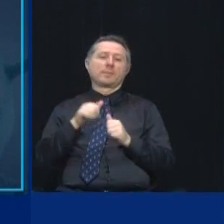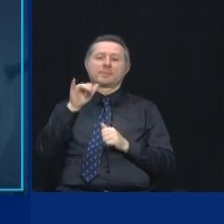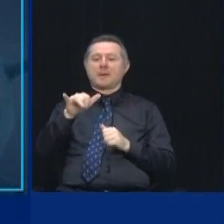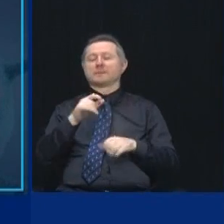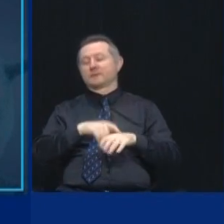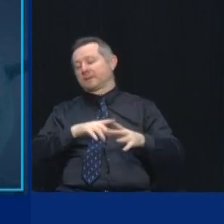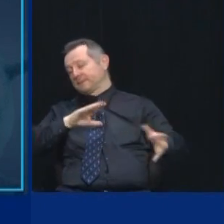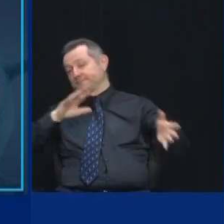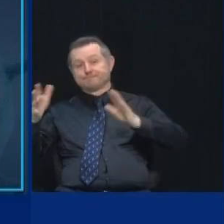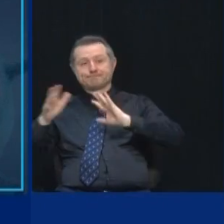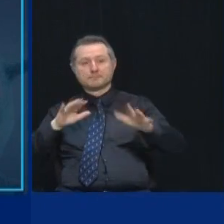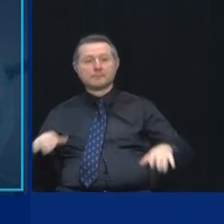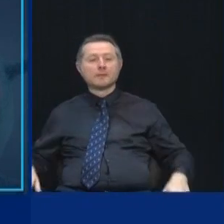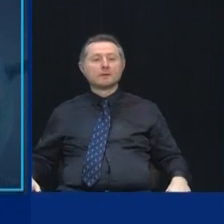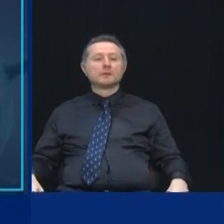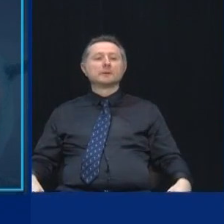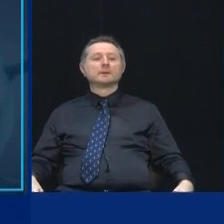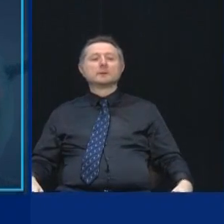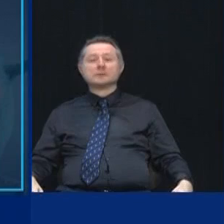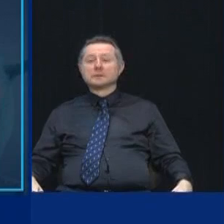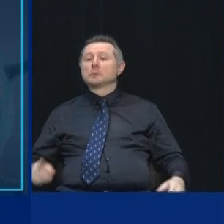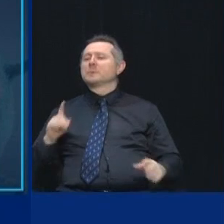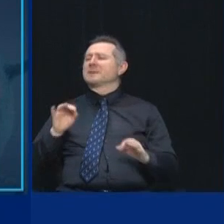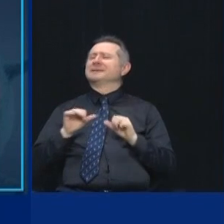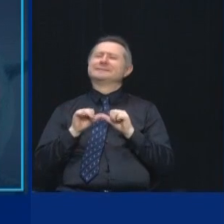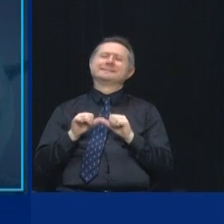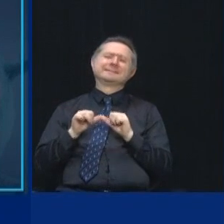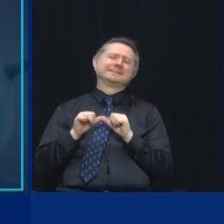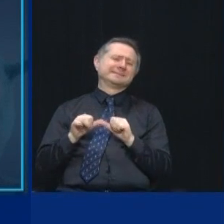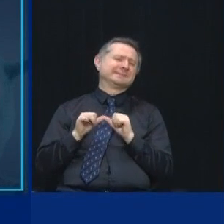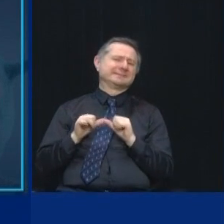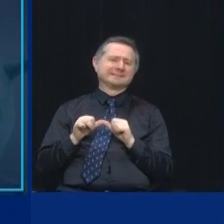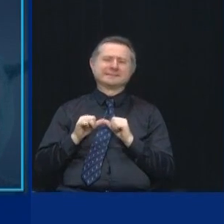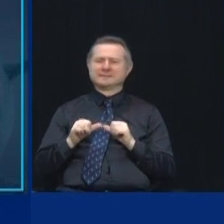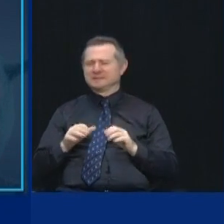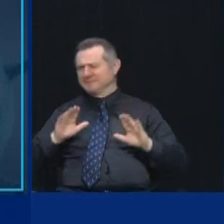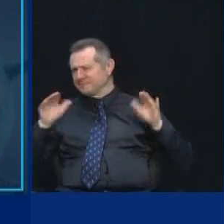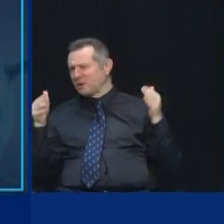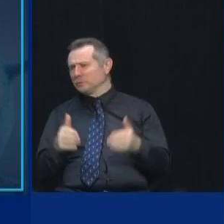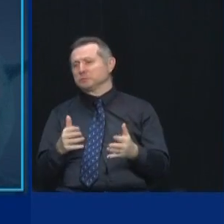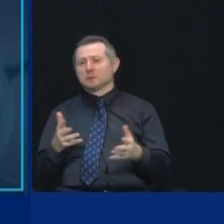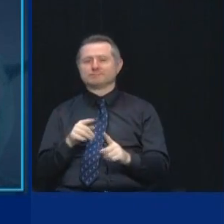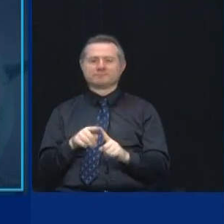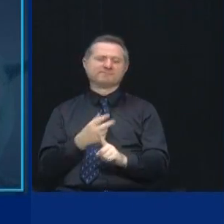for outdoor dining would be lifted May 17th and May 31st for indoor dining.